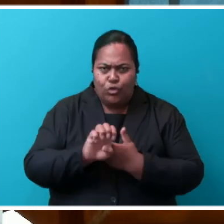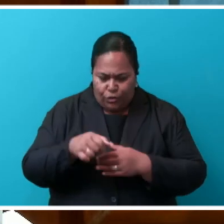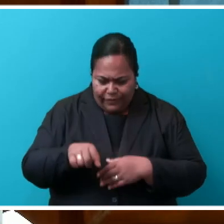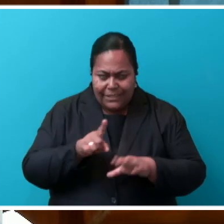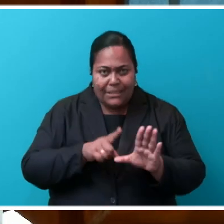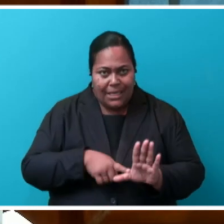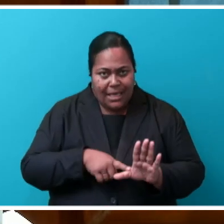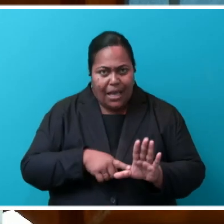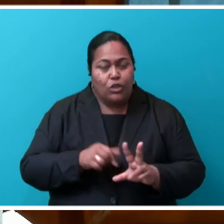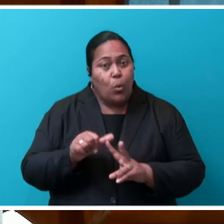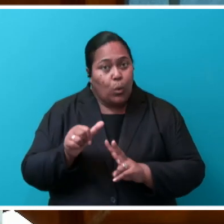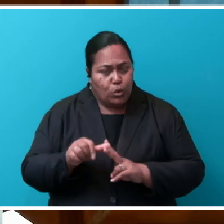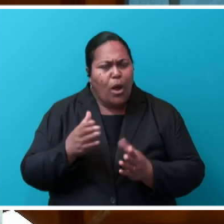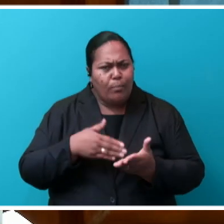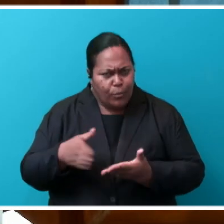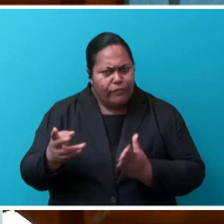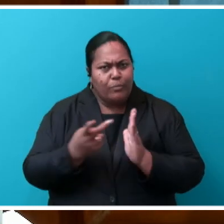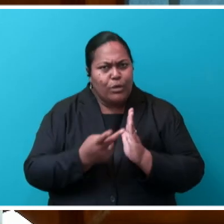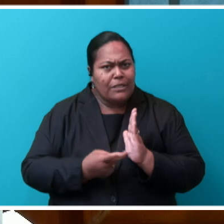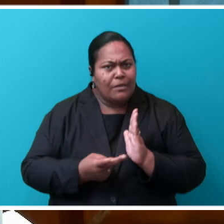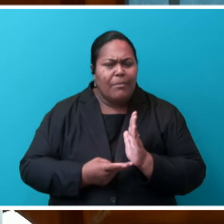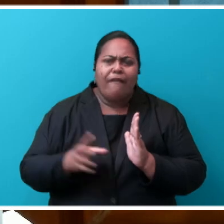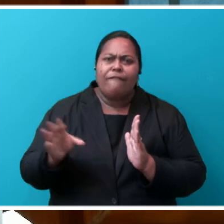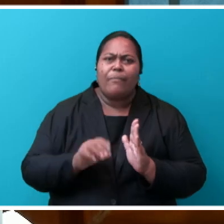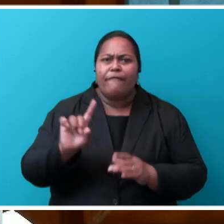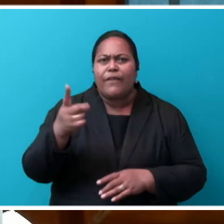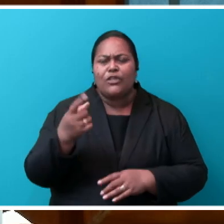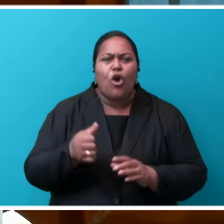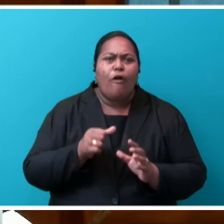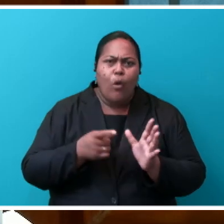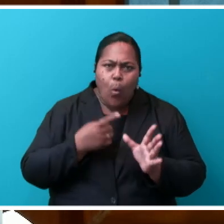also approved in principle that it would be effective from 1st of August.